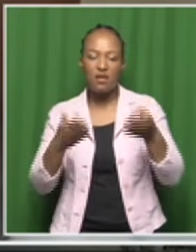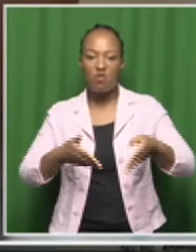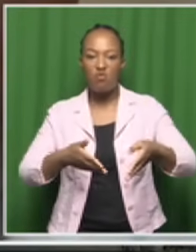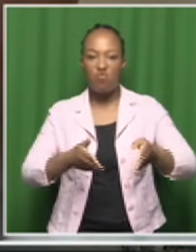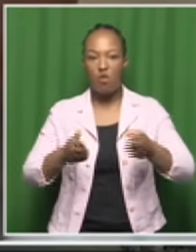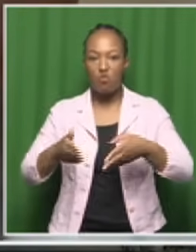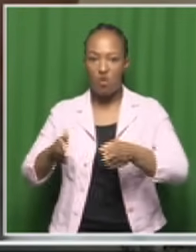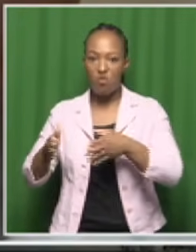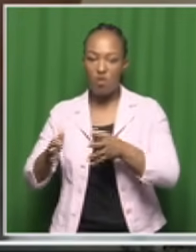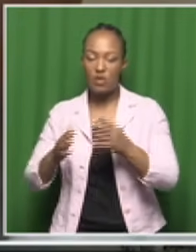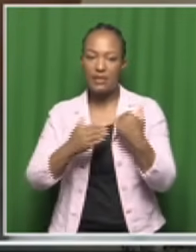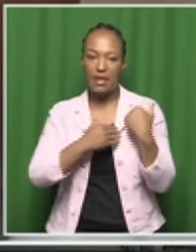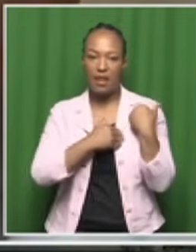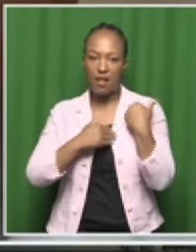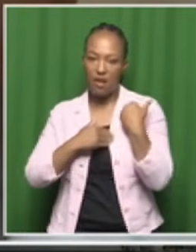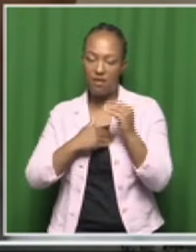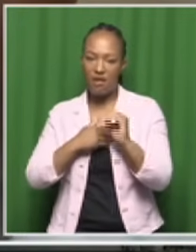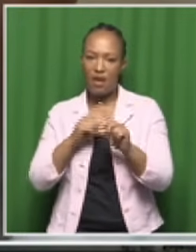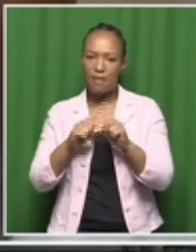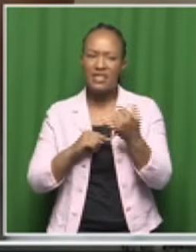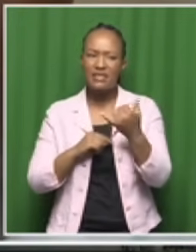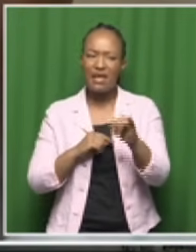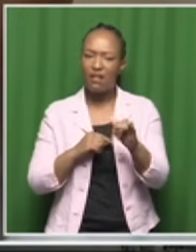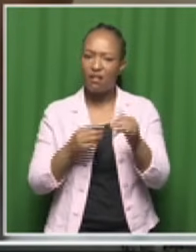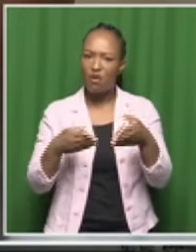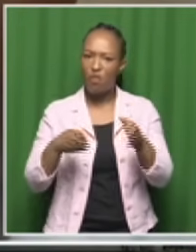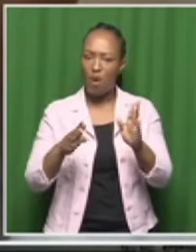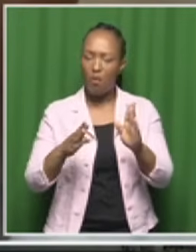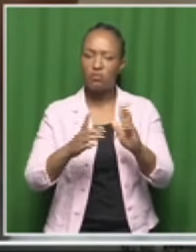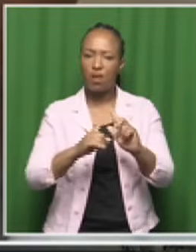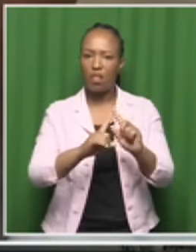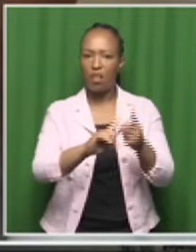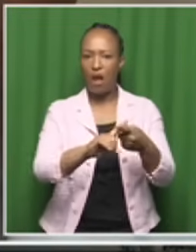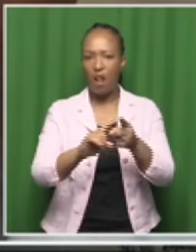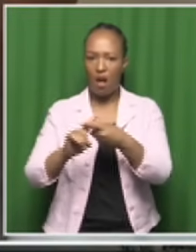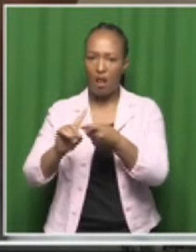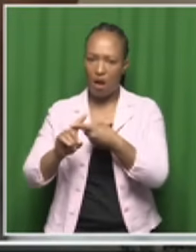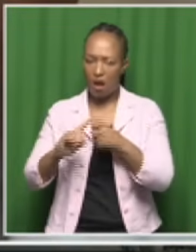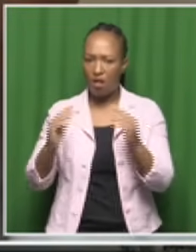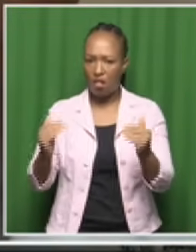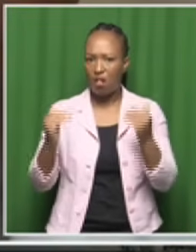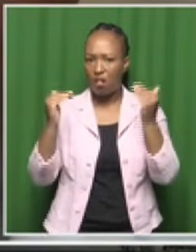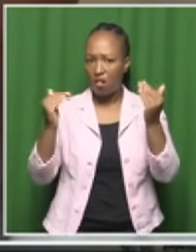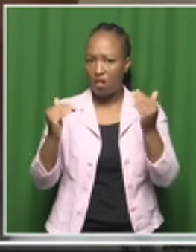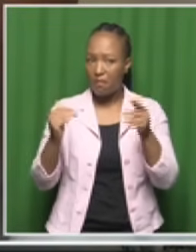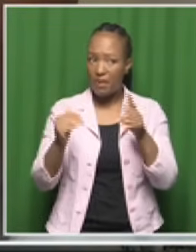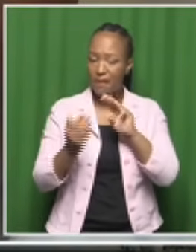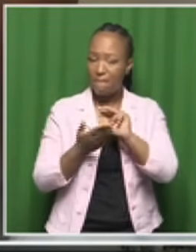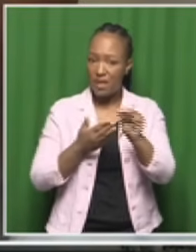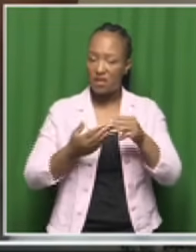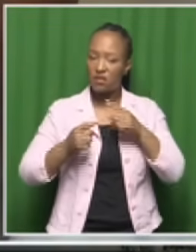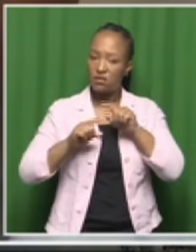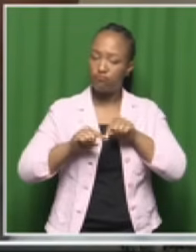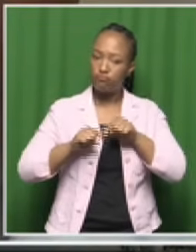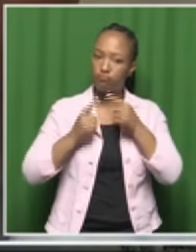on our roads, but we still see a high number of road fatalities. Is the message reaching road users, especially motorists?